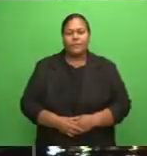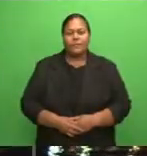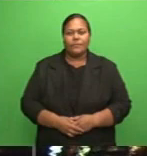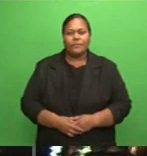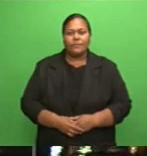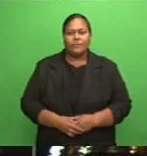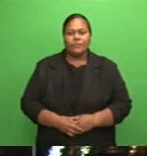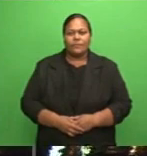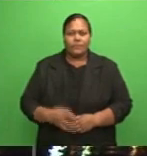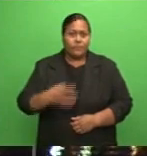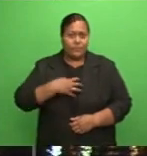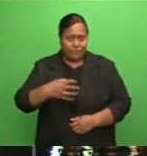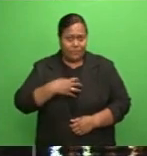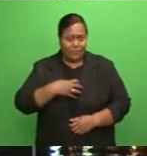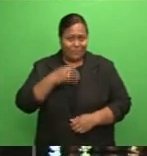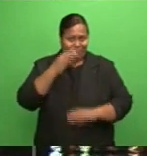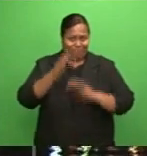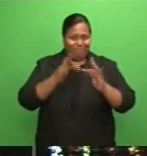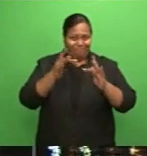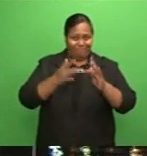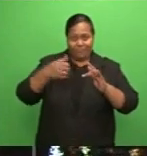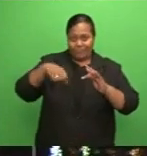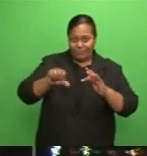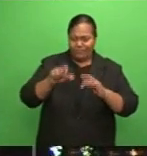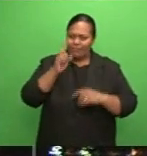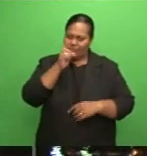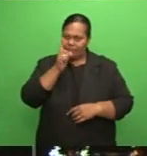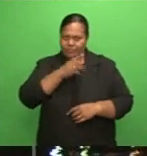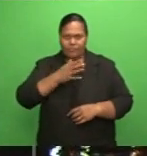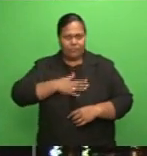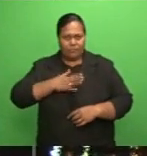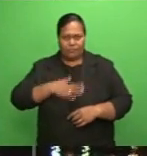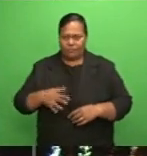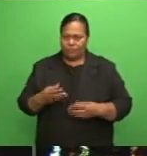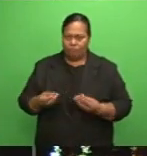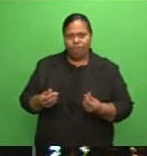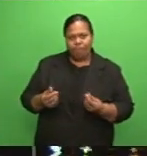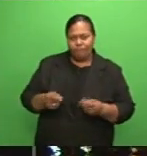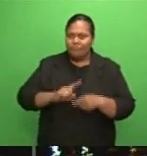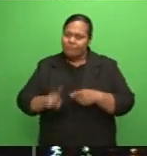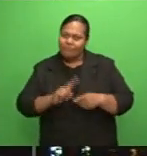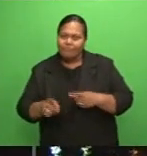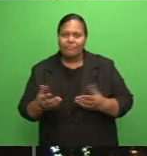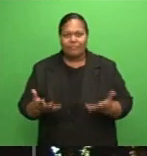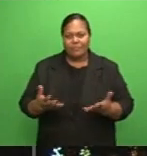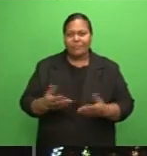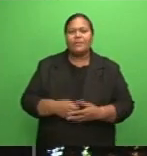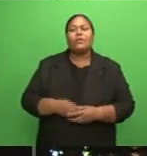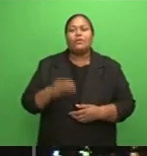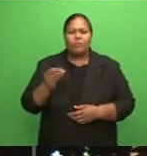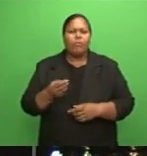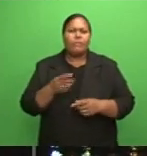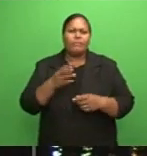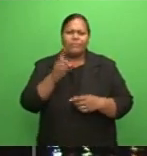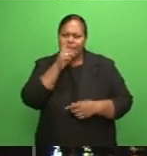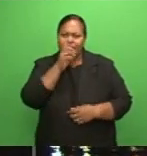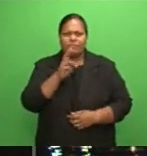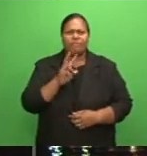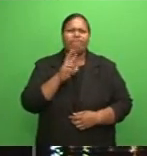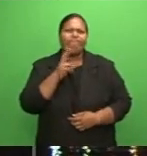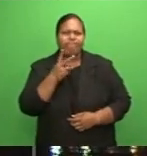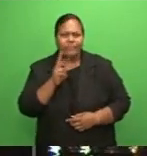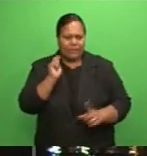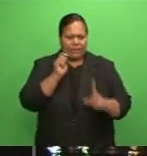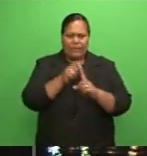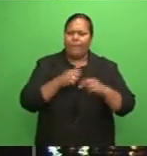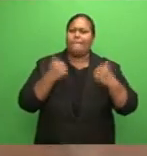Increase in internet usage and people's desperate need to get rich quickly has made it easier and faster for fraudsters to target a wider range